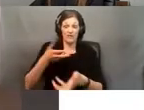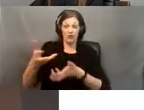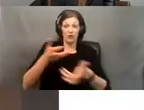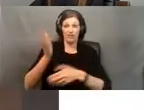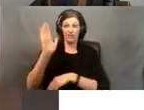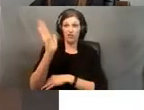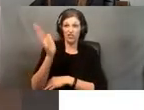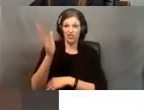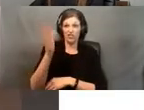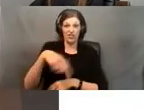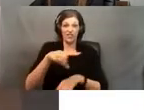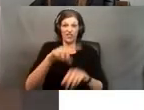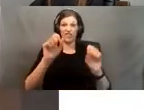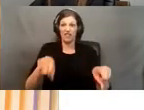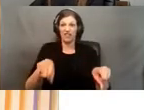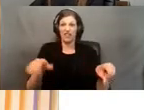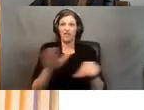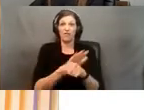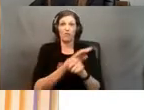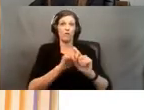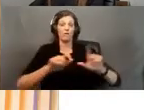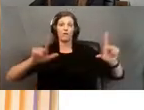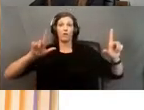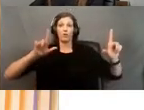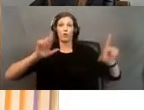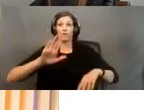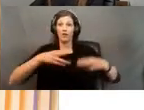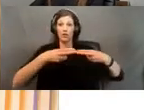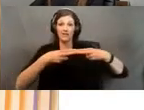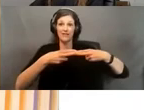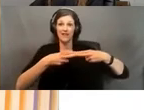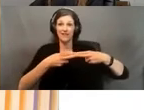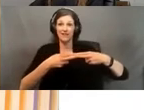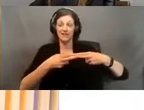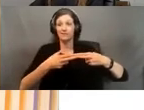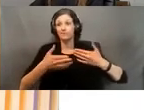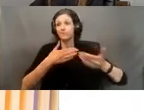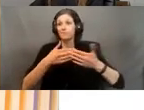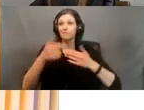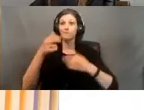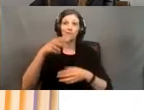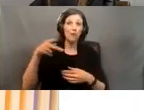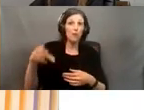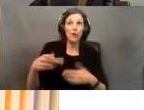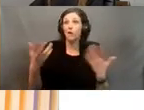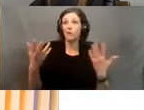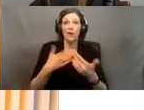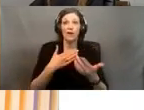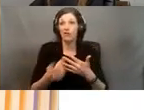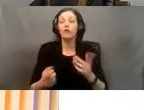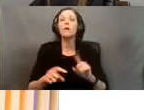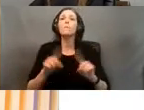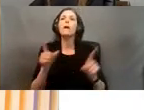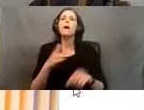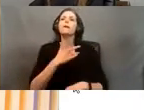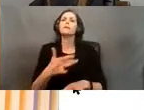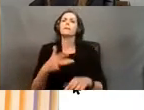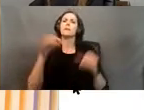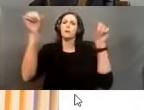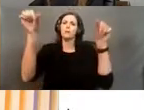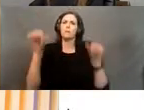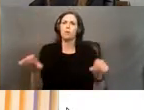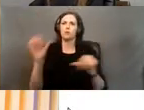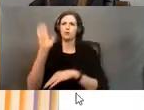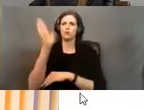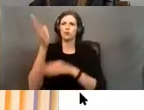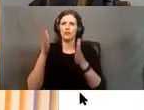they can have the full view of their slides, including whether it's a PowerPoint. But typically a poster presenter will not start